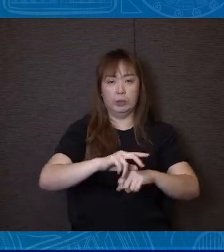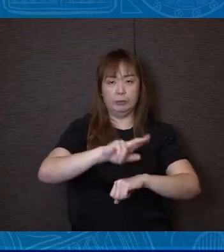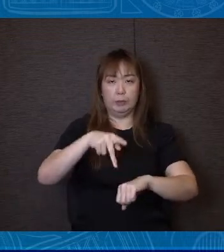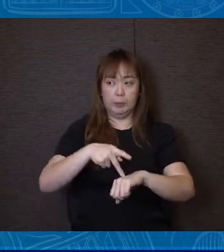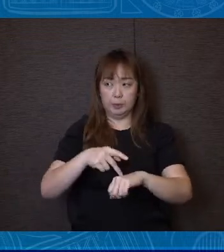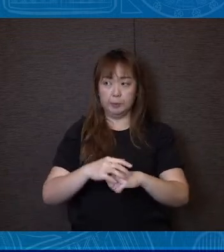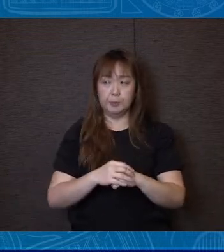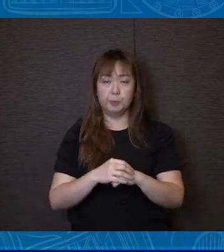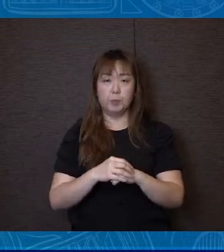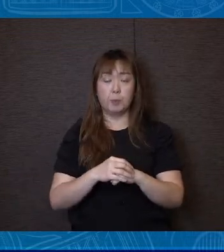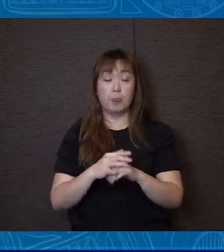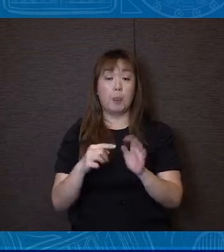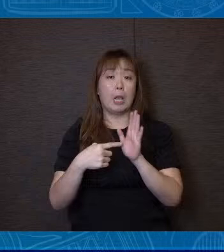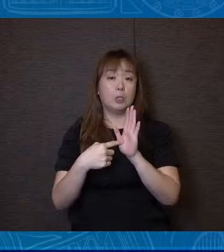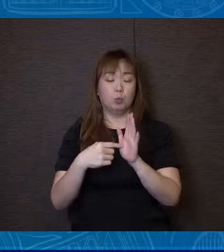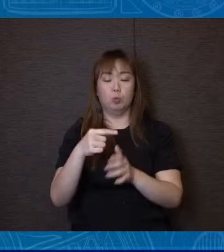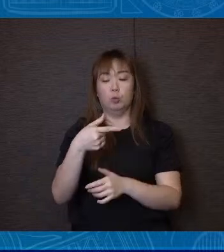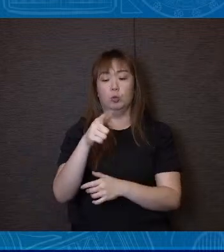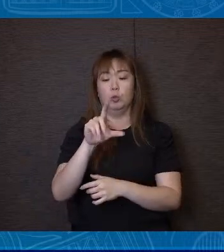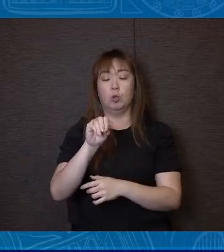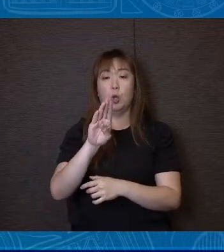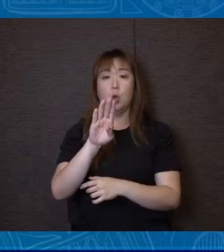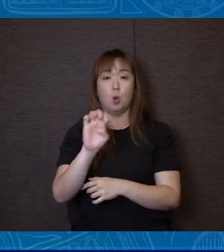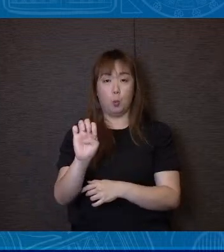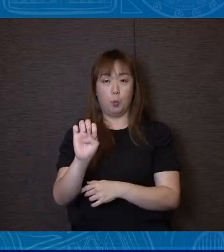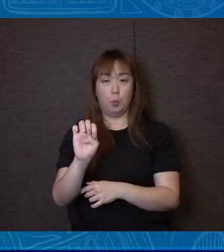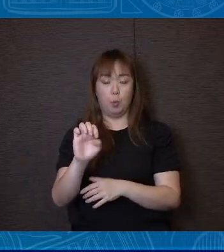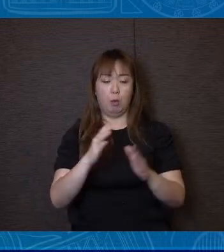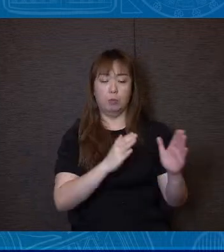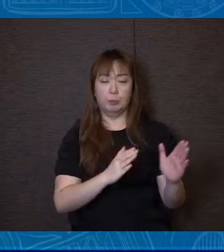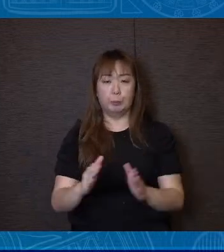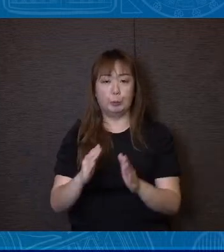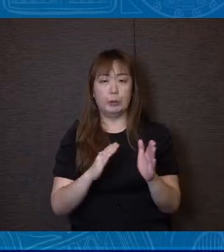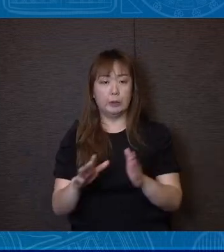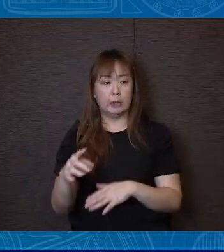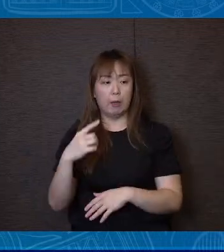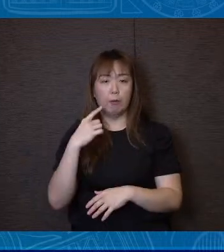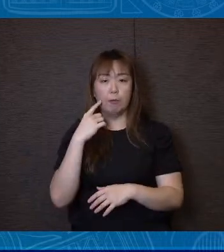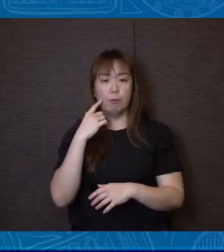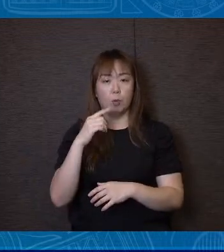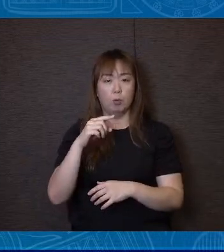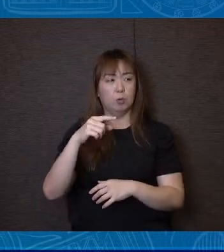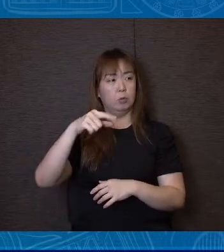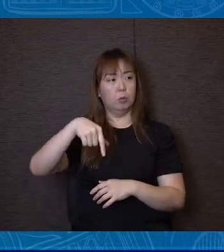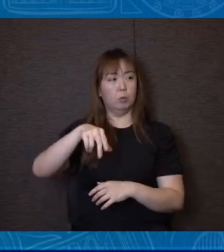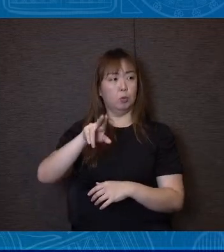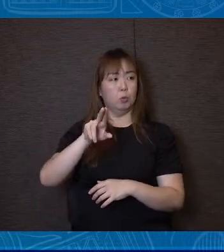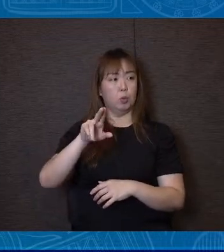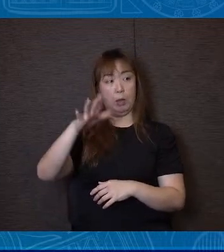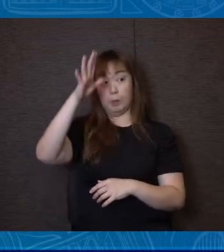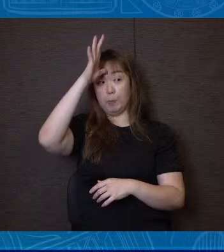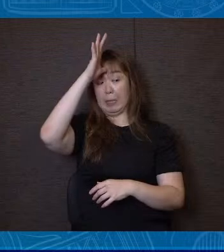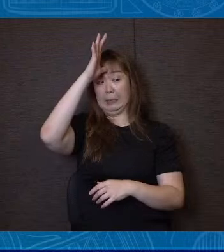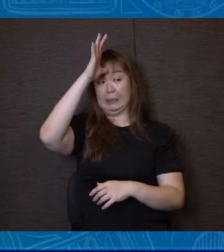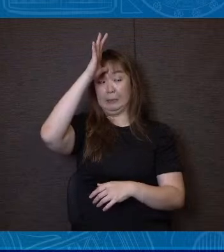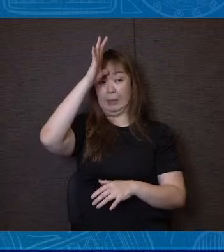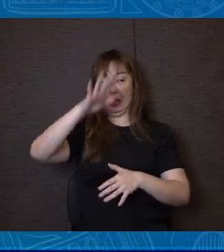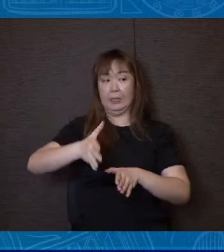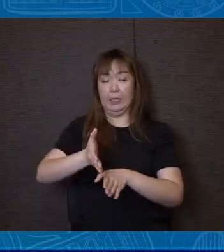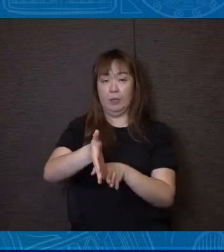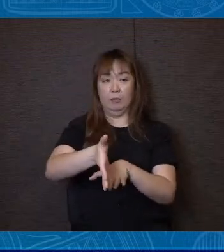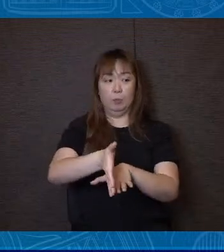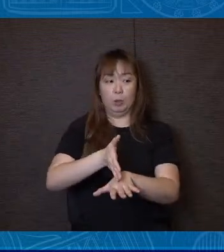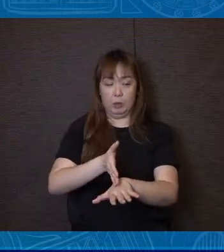example, in Globe, when we were preparing for the movement of the Twin Valley fault lines, which we call the big one, we